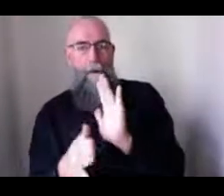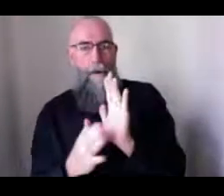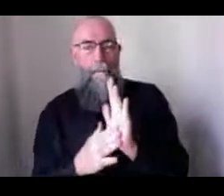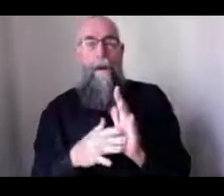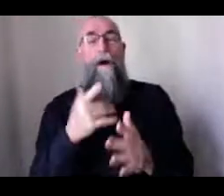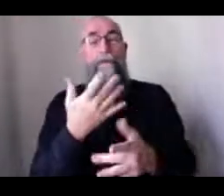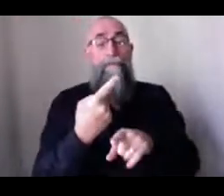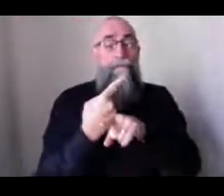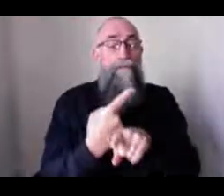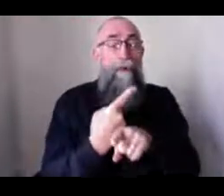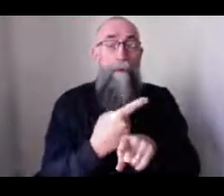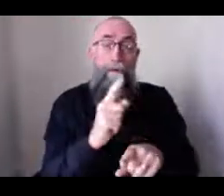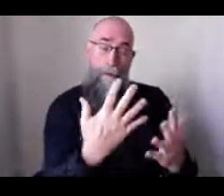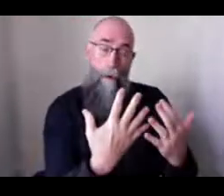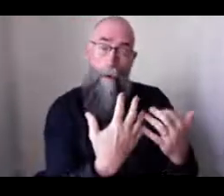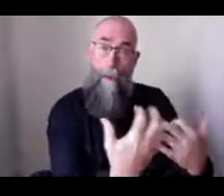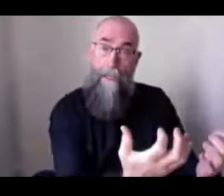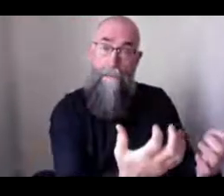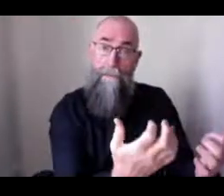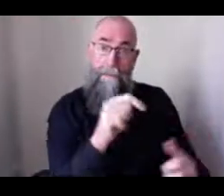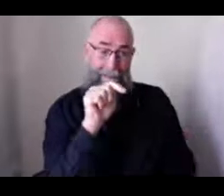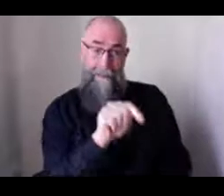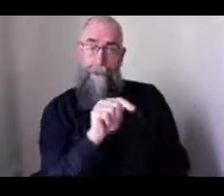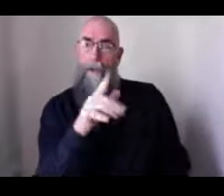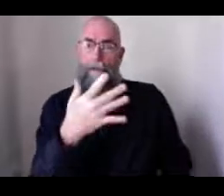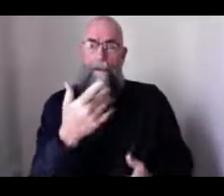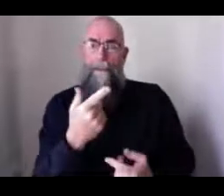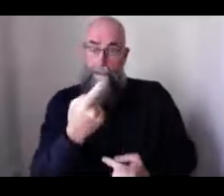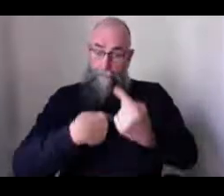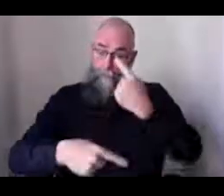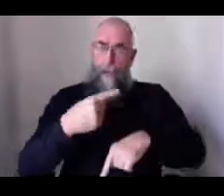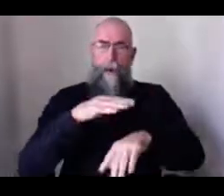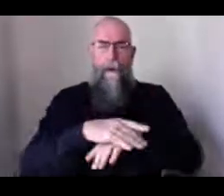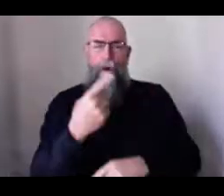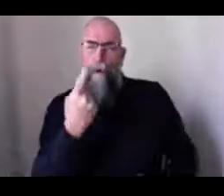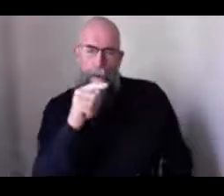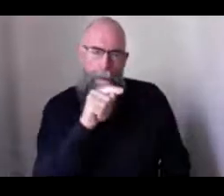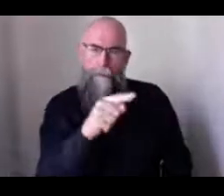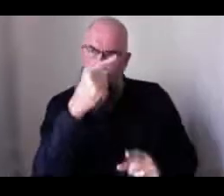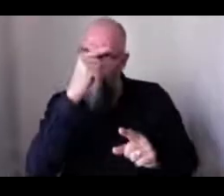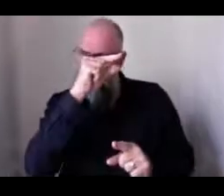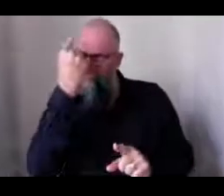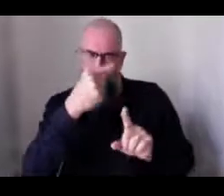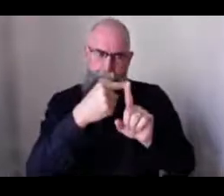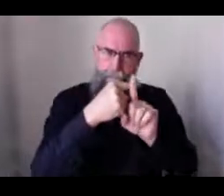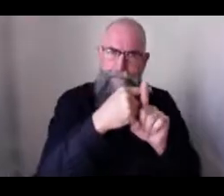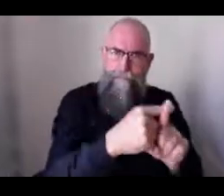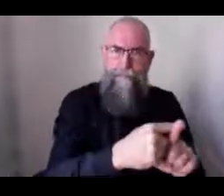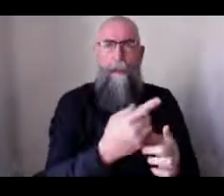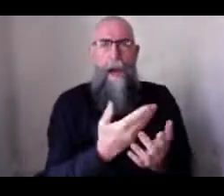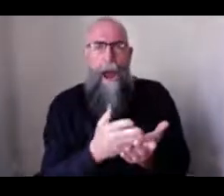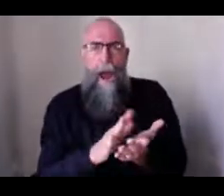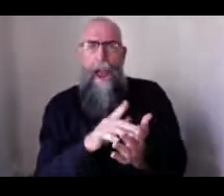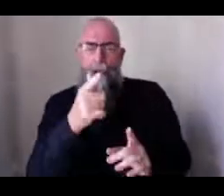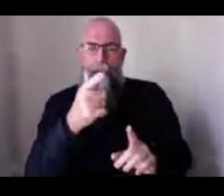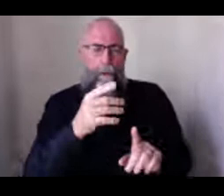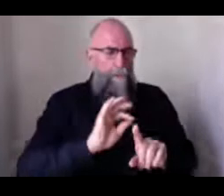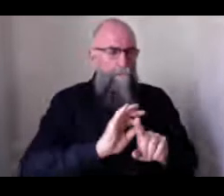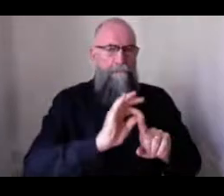want to talk about who your audience is, what you will do to increase, improve, and or change